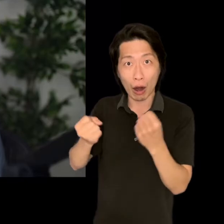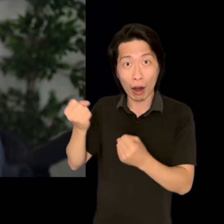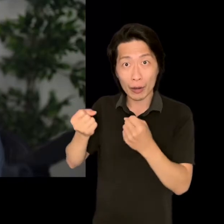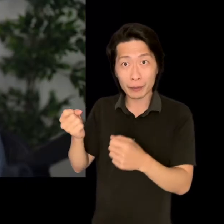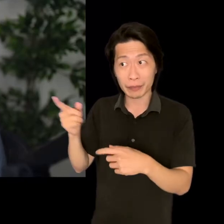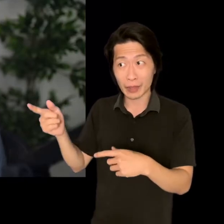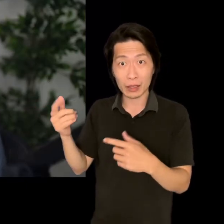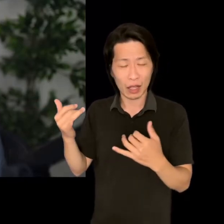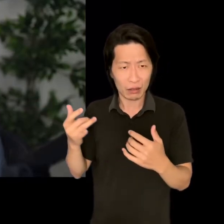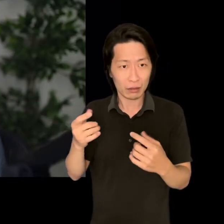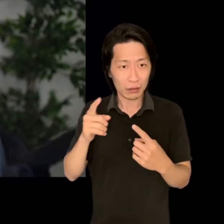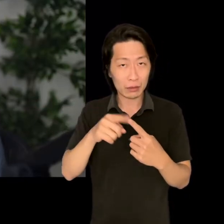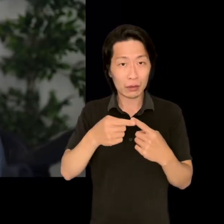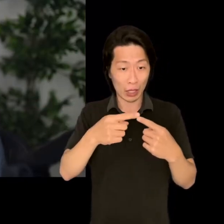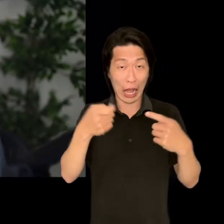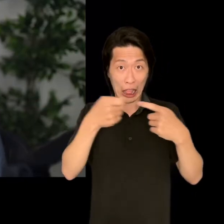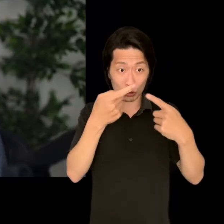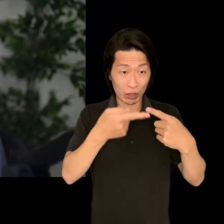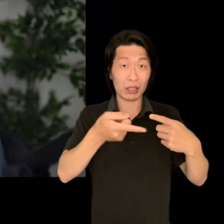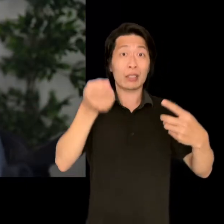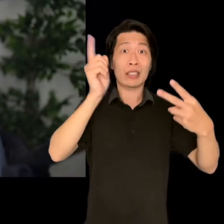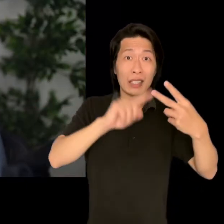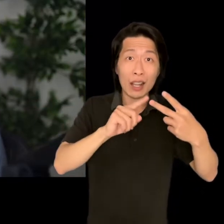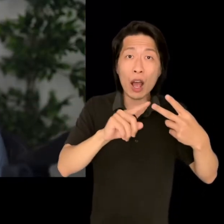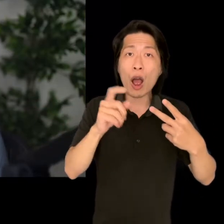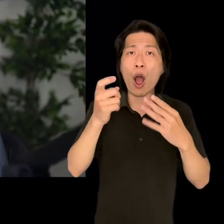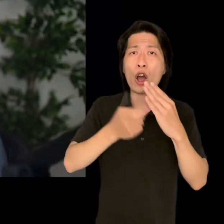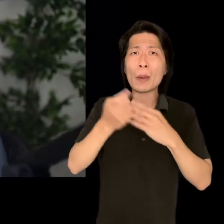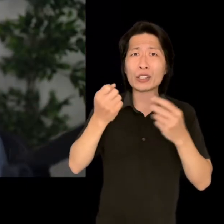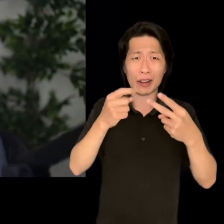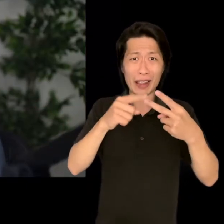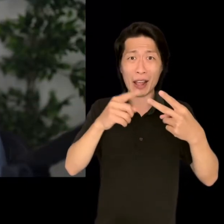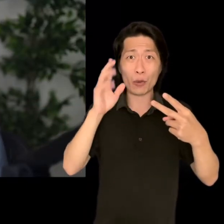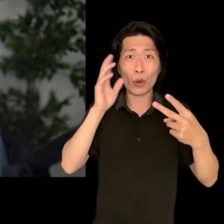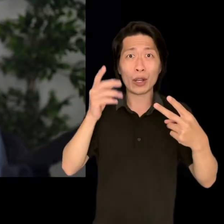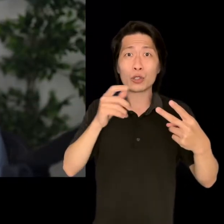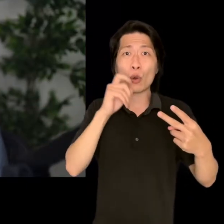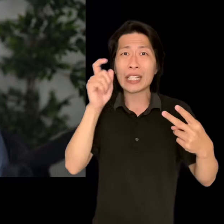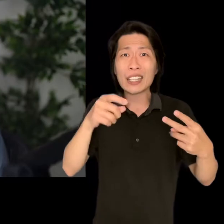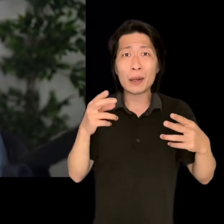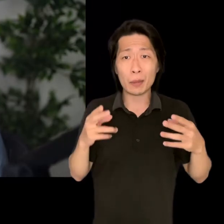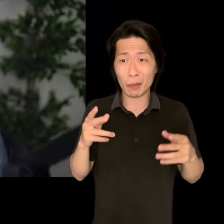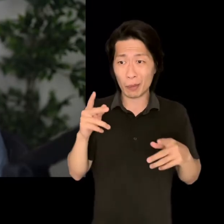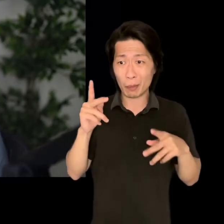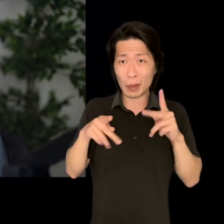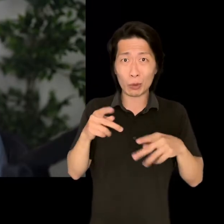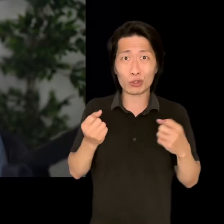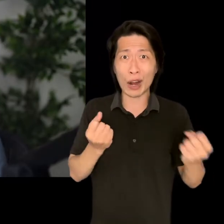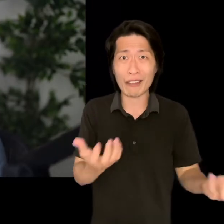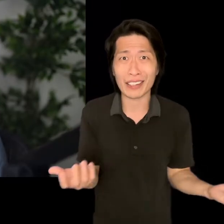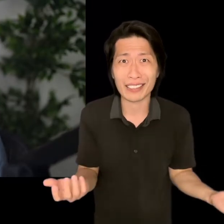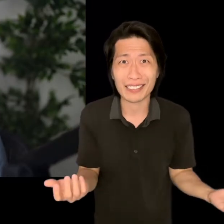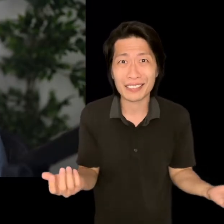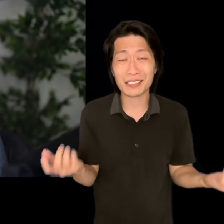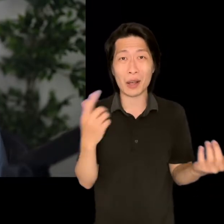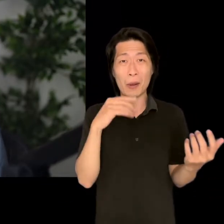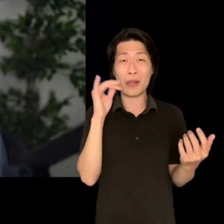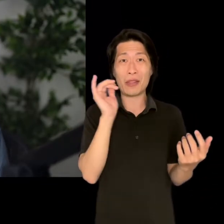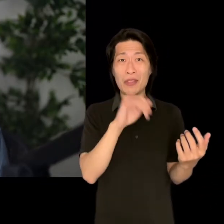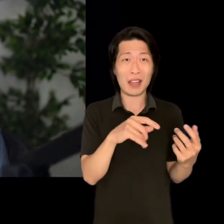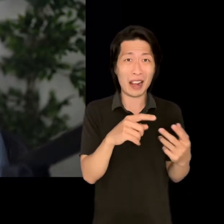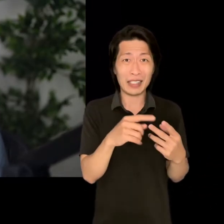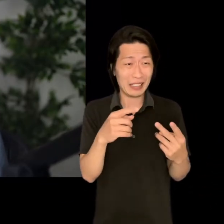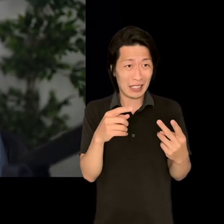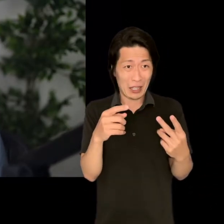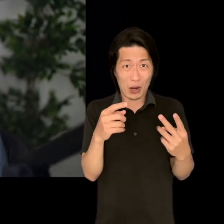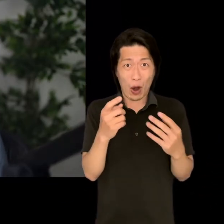their cash cow of ICs being disrupted. Now they have a bigger problem that autonomous driving is disrupting human driving. So, in other